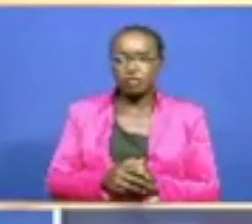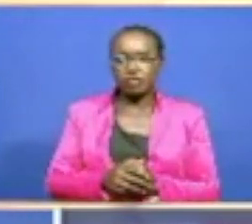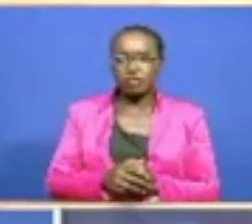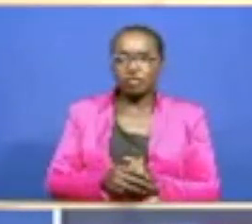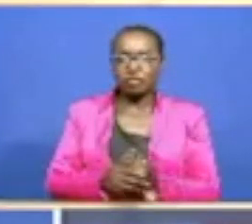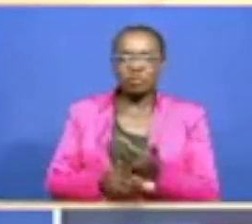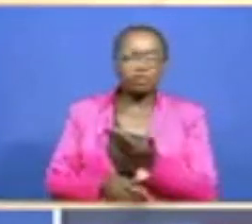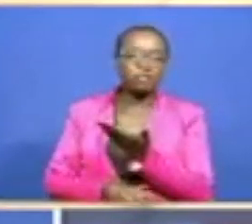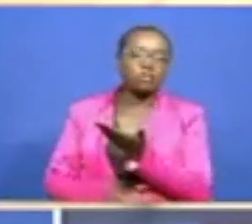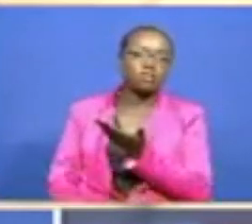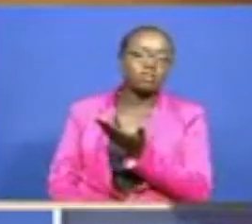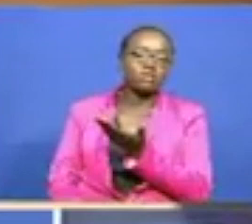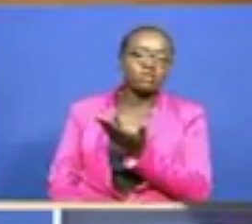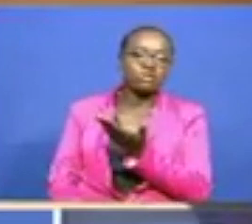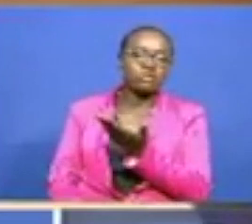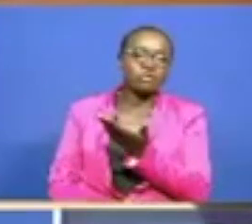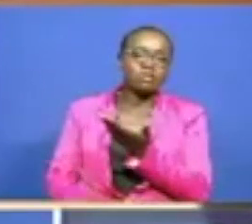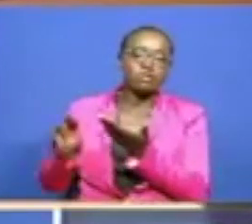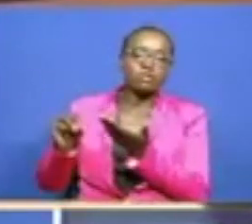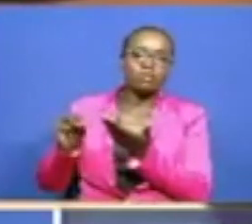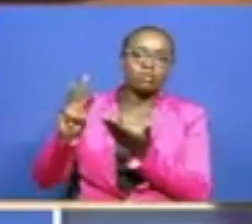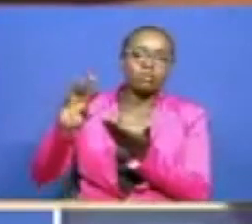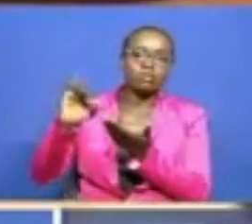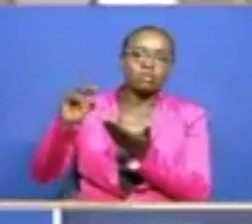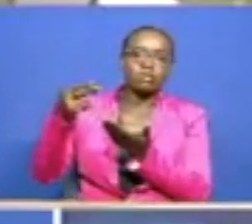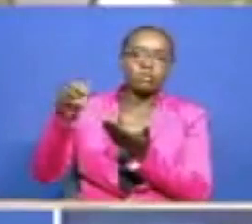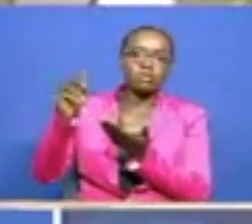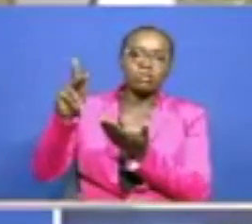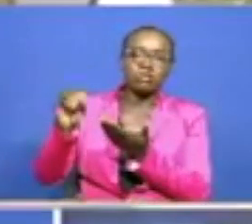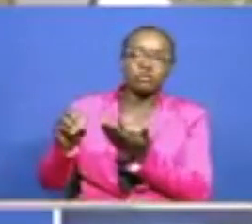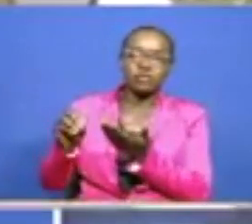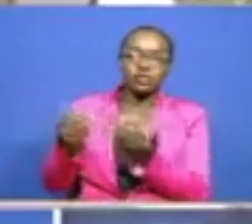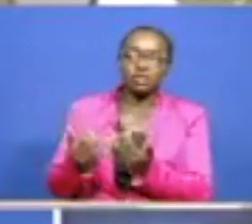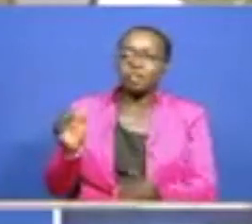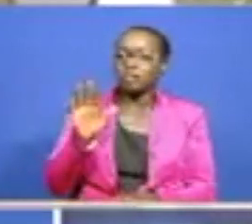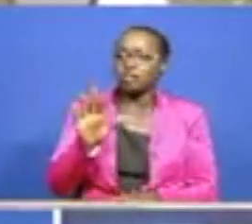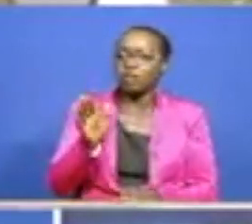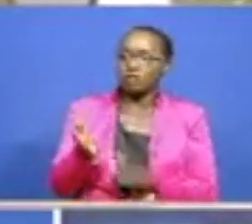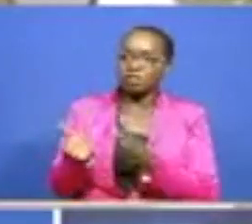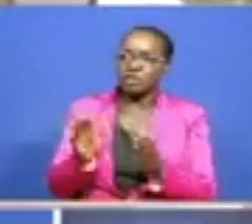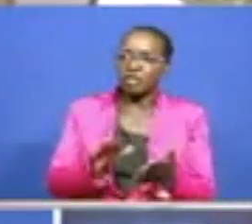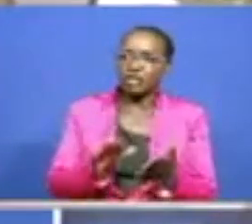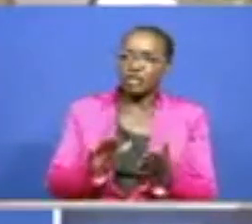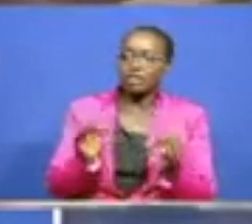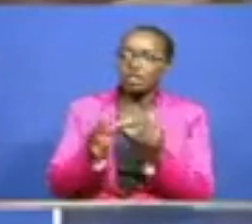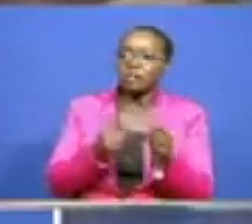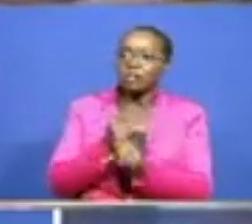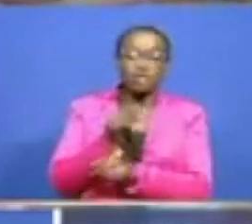Somba Mudengaf Muyoko area in Ruiru during the requiem mass of five children who died on the New Year